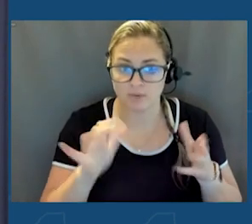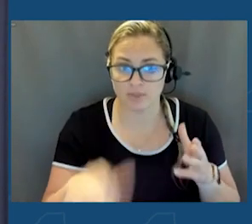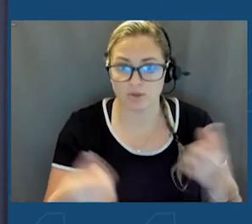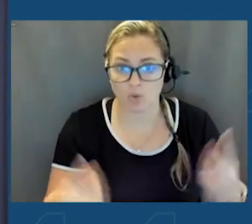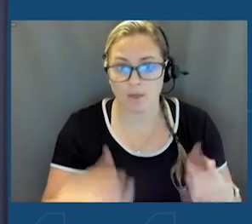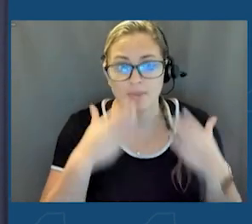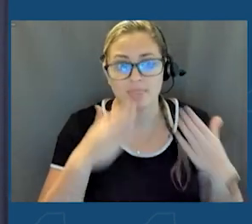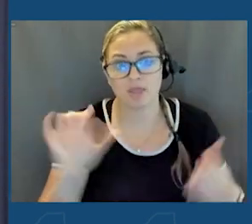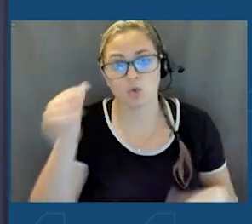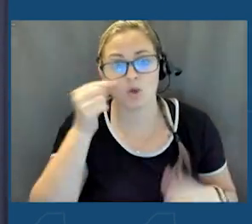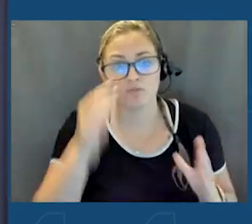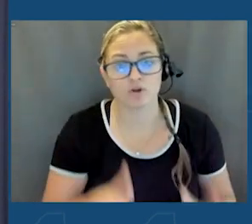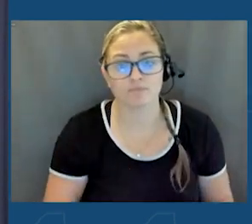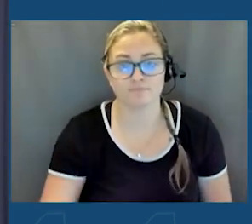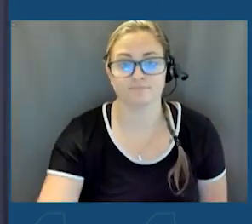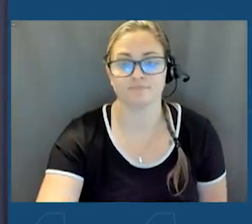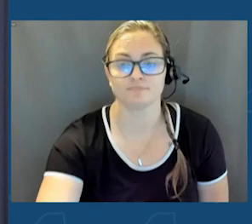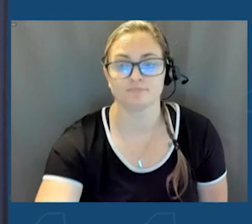you, Governor.